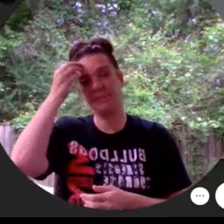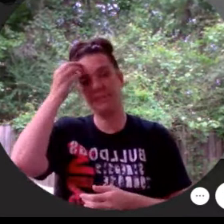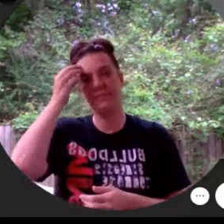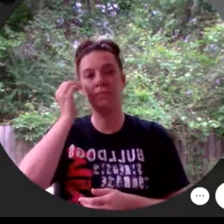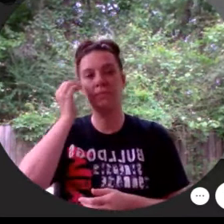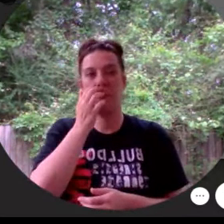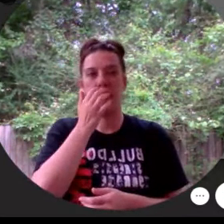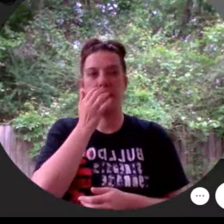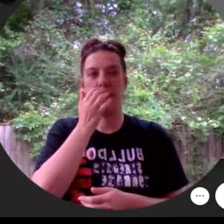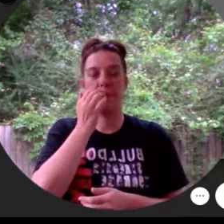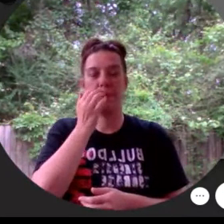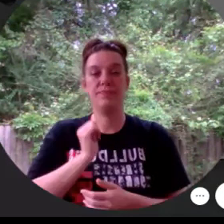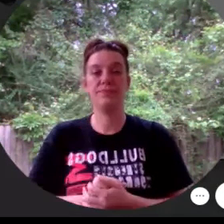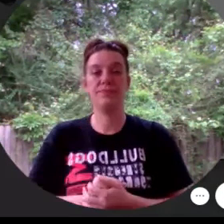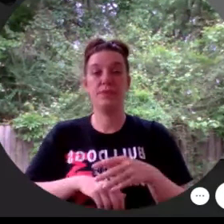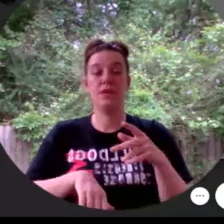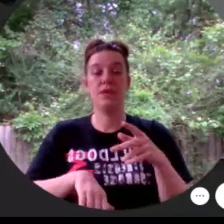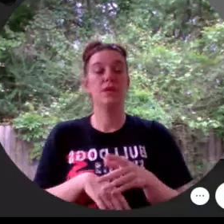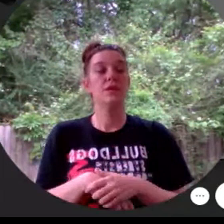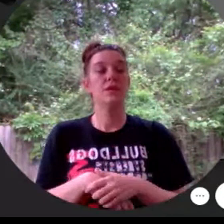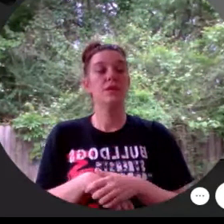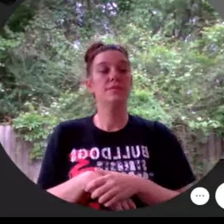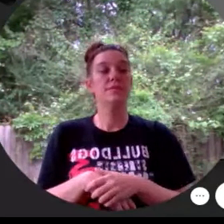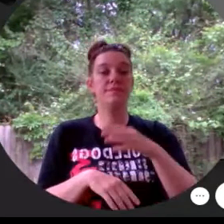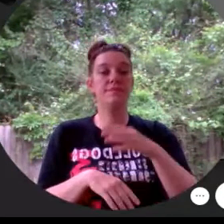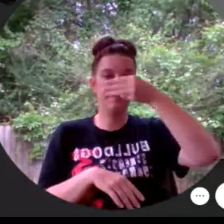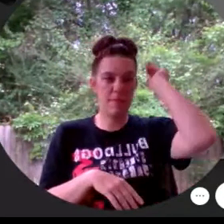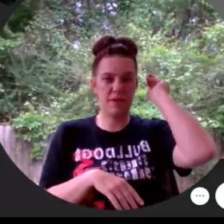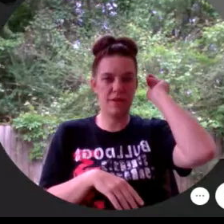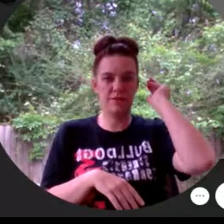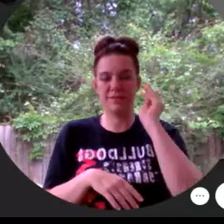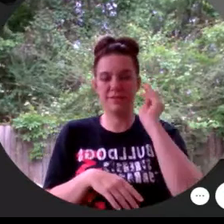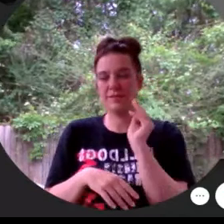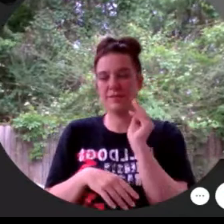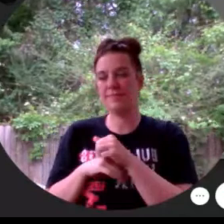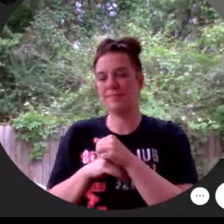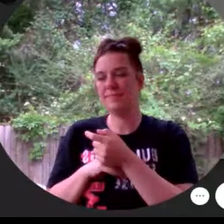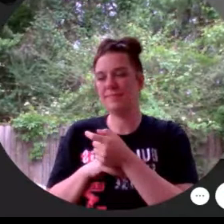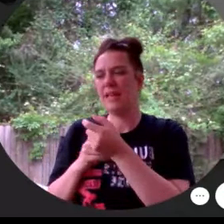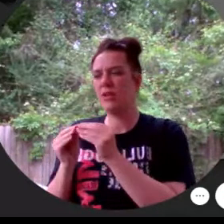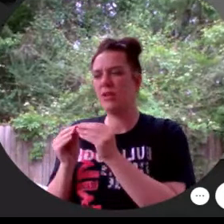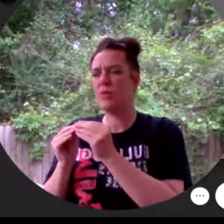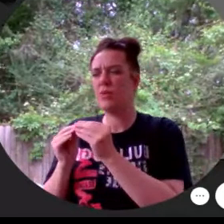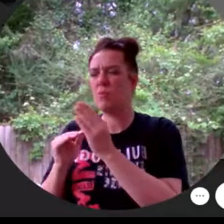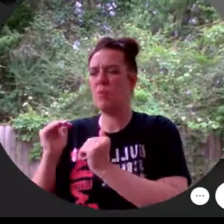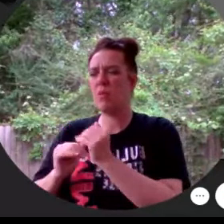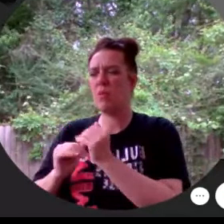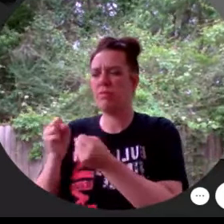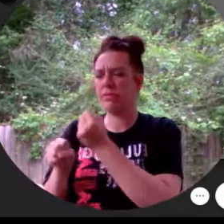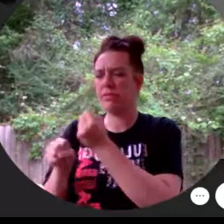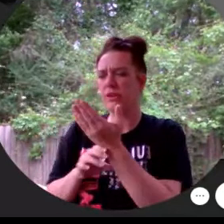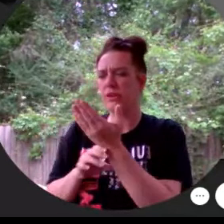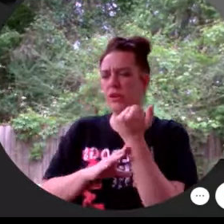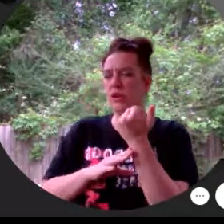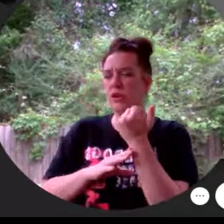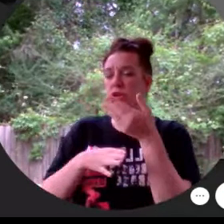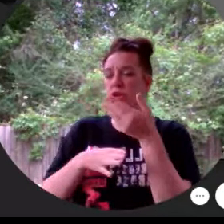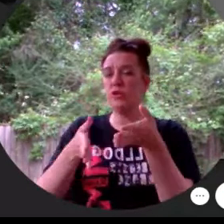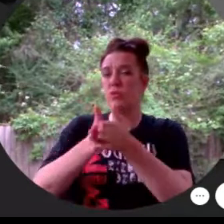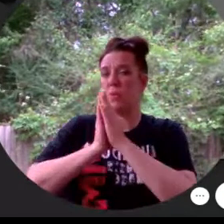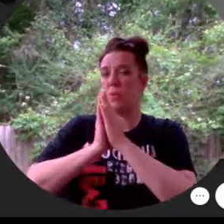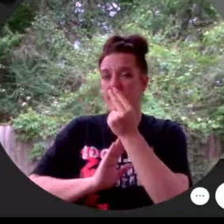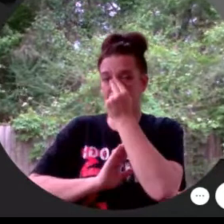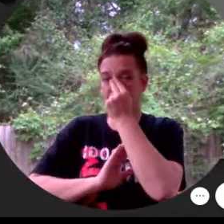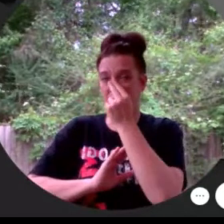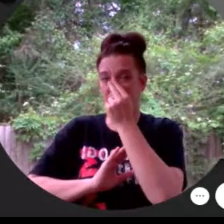Principal Barkin, said Miles, a little more than a year ago, you asked Niles to teach me